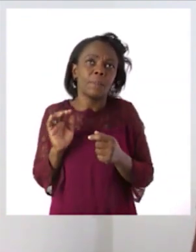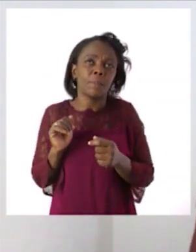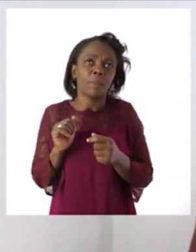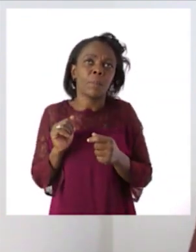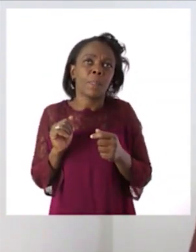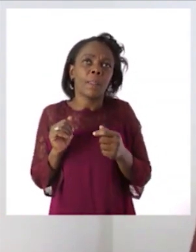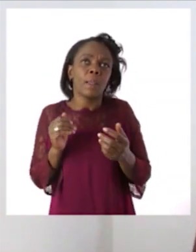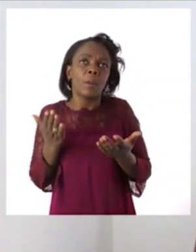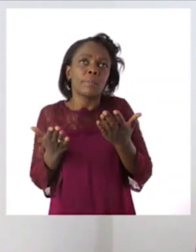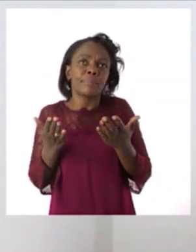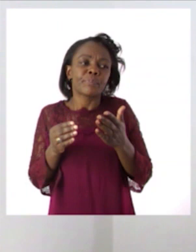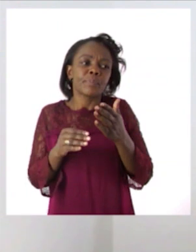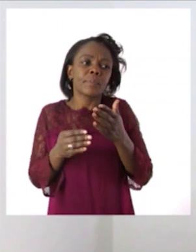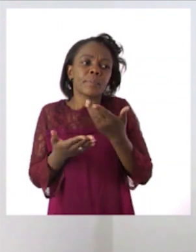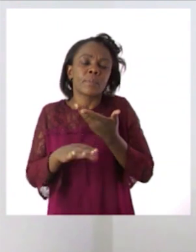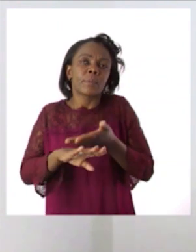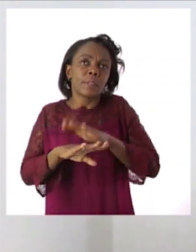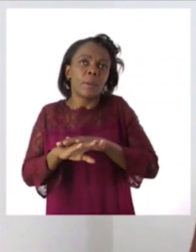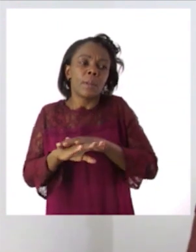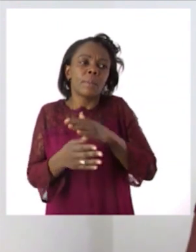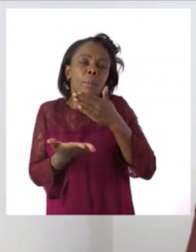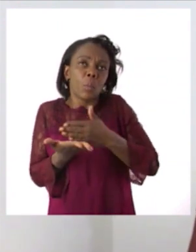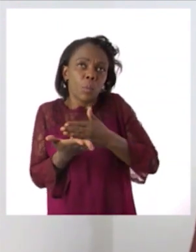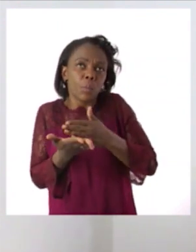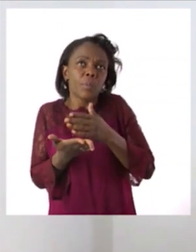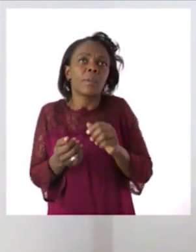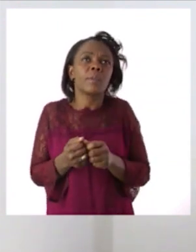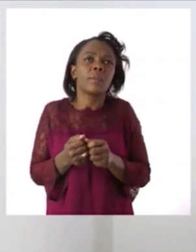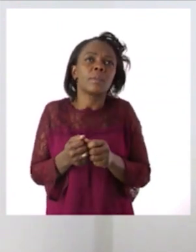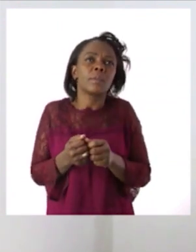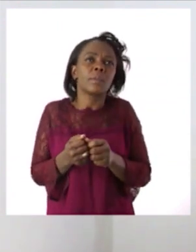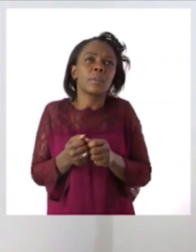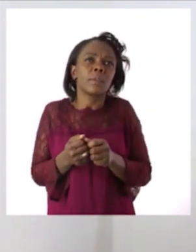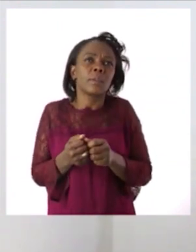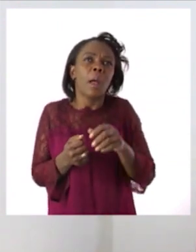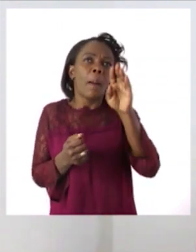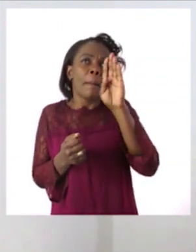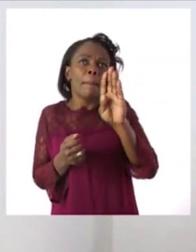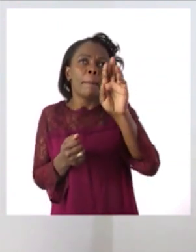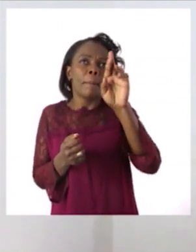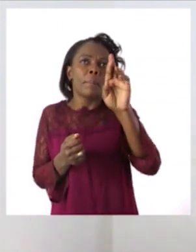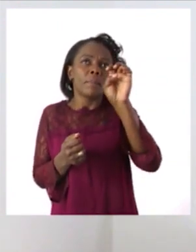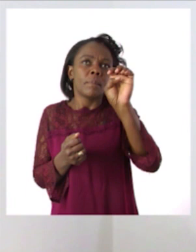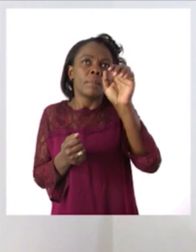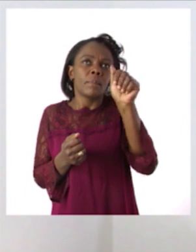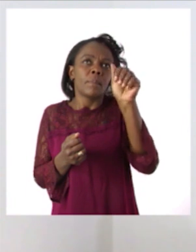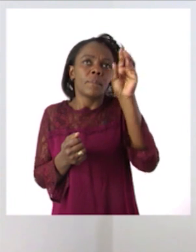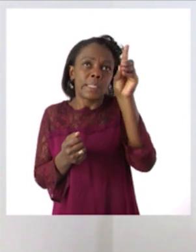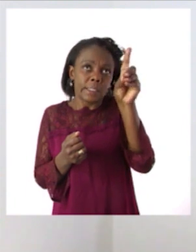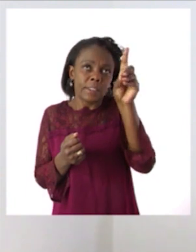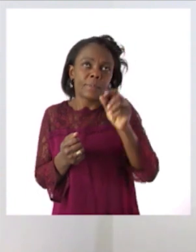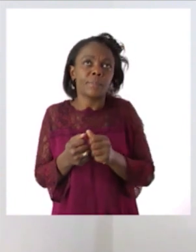bread? How many syllables are going to be in a bread? I'm not going to count it, but I just want to check. Okay, how